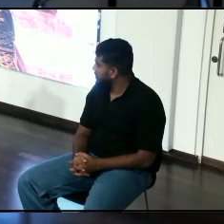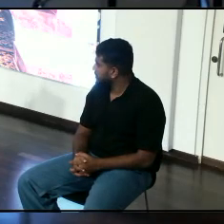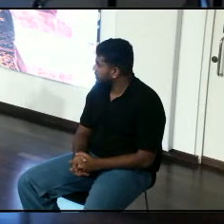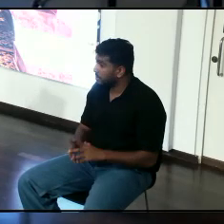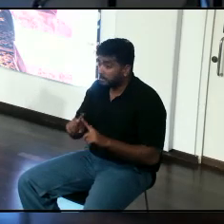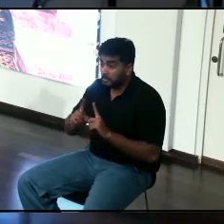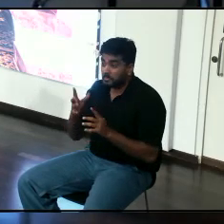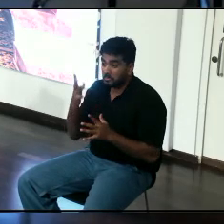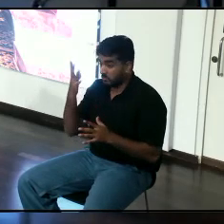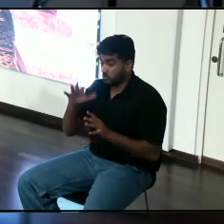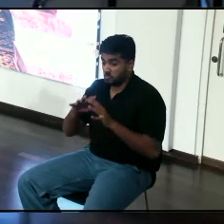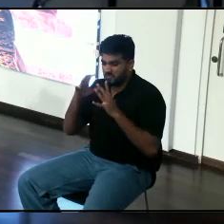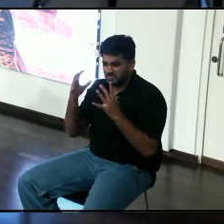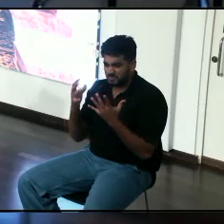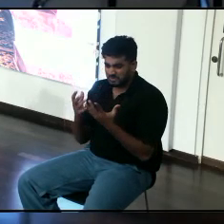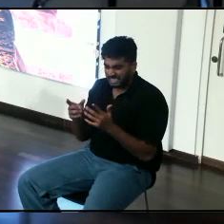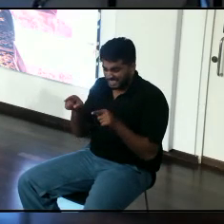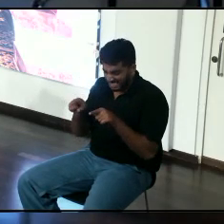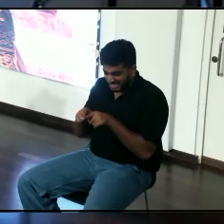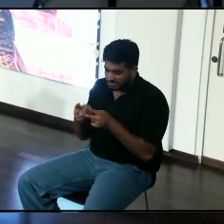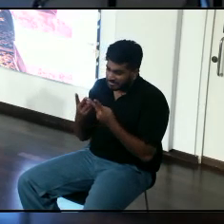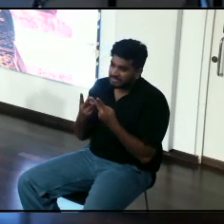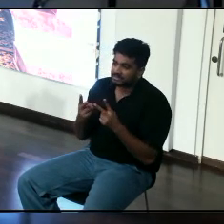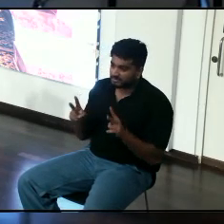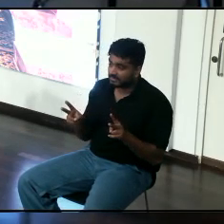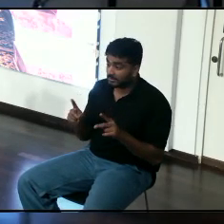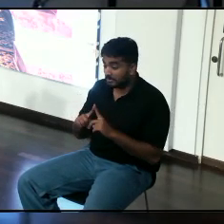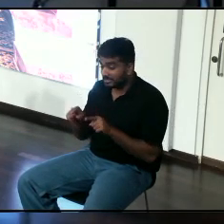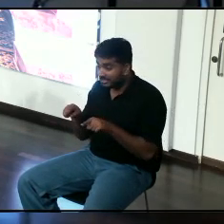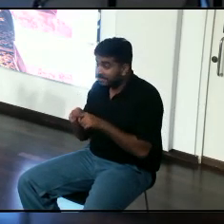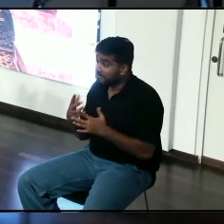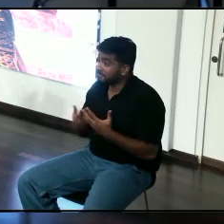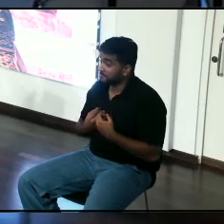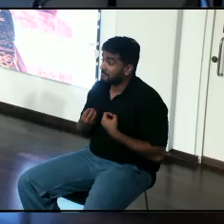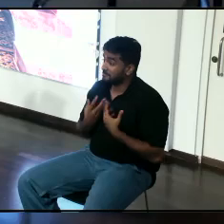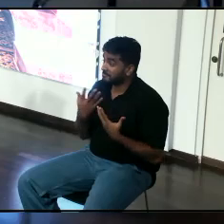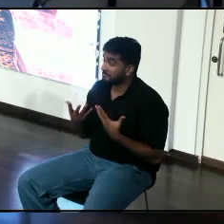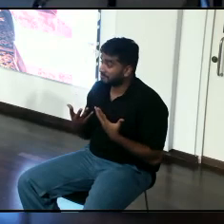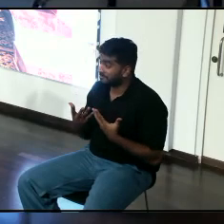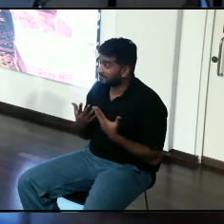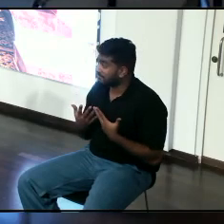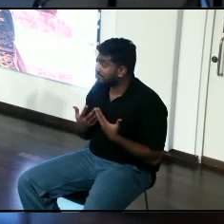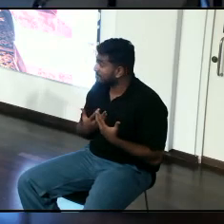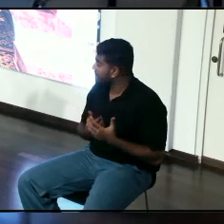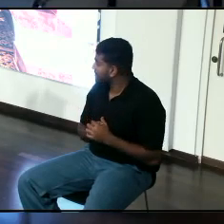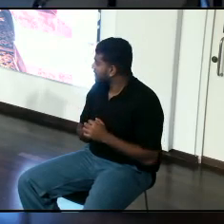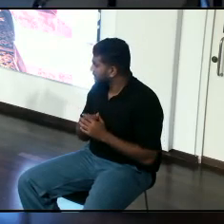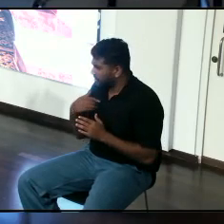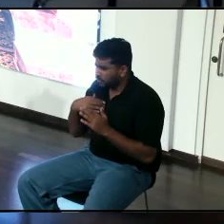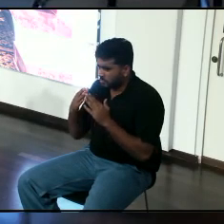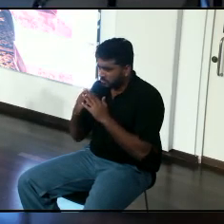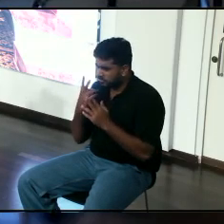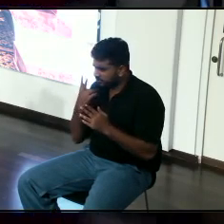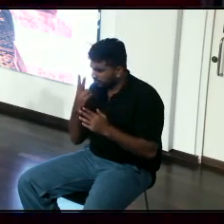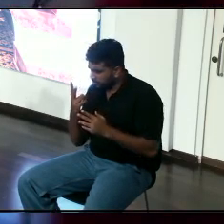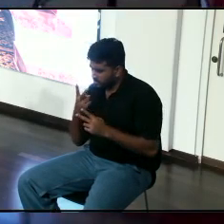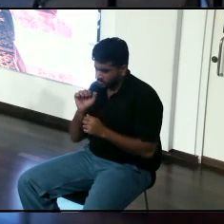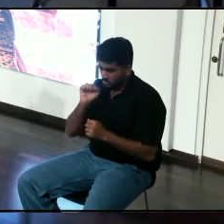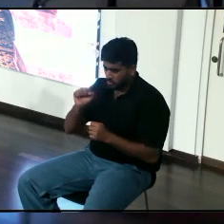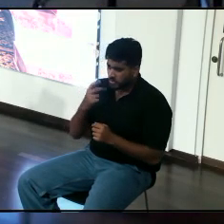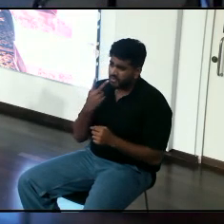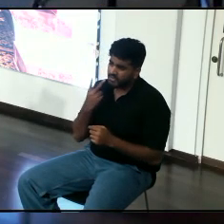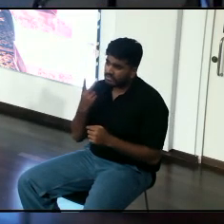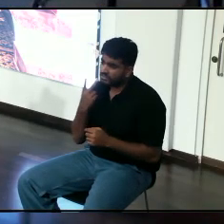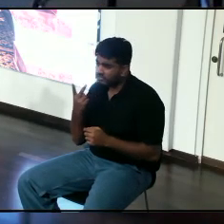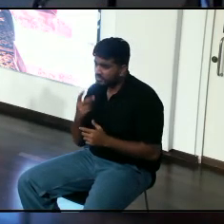world today. But it's also exciting when you see houses like this where those values are